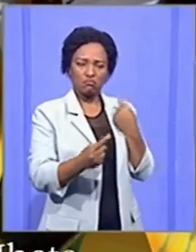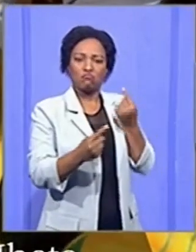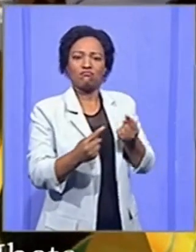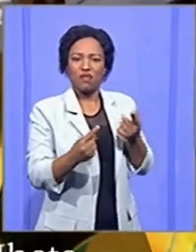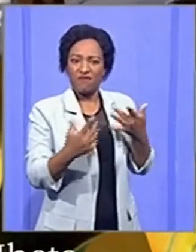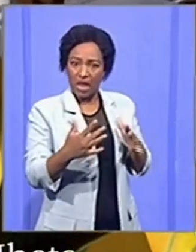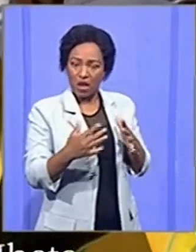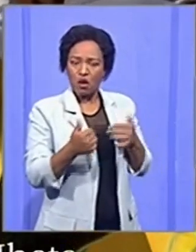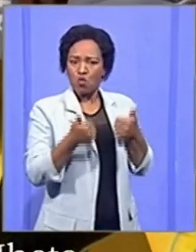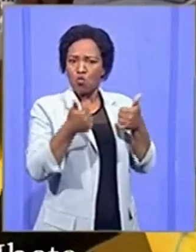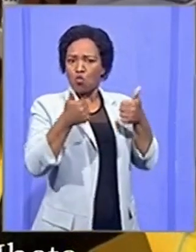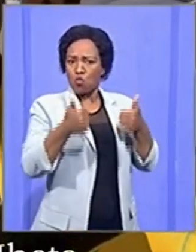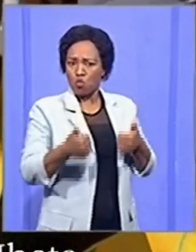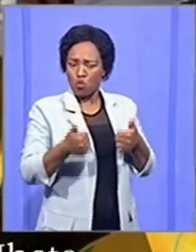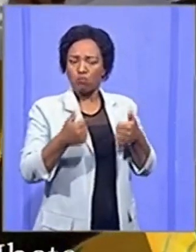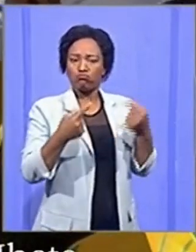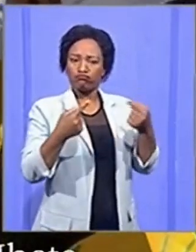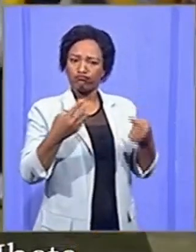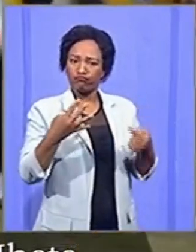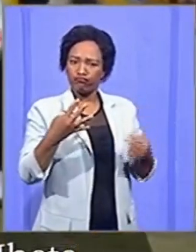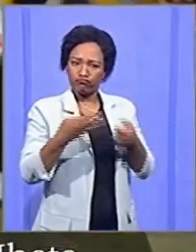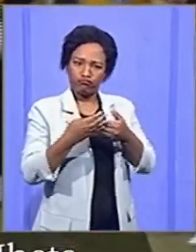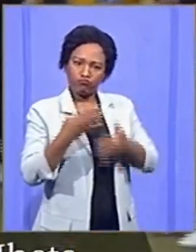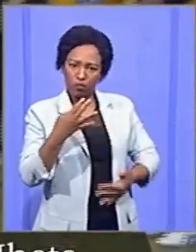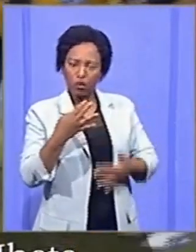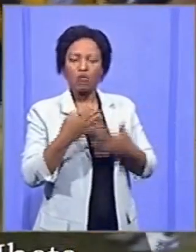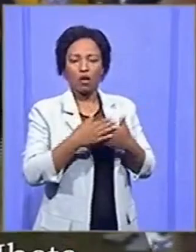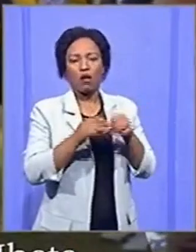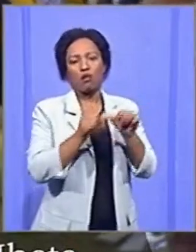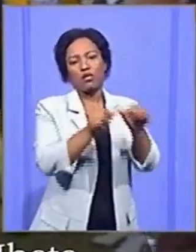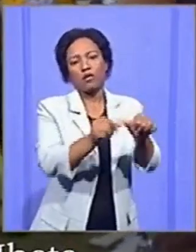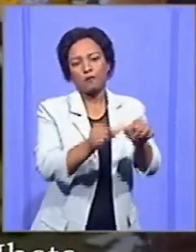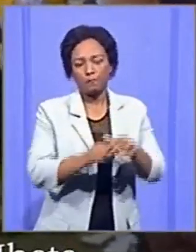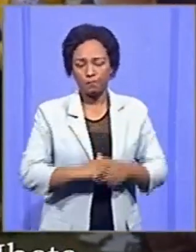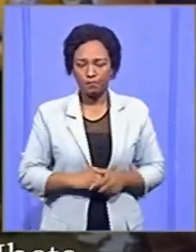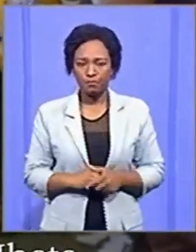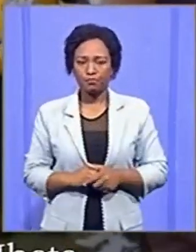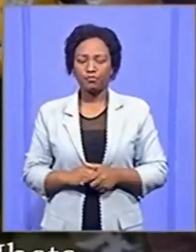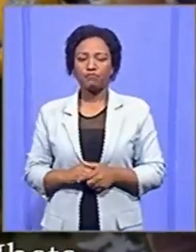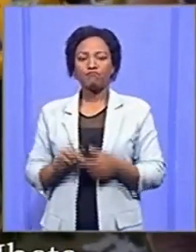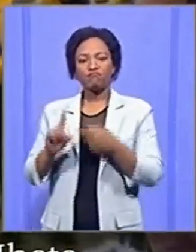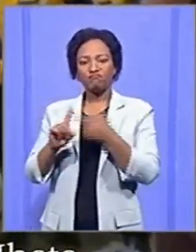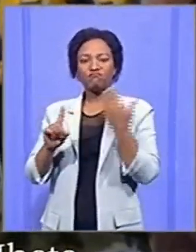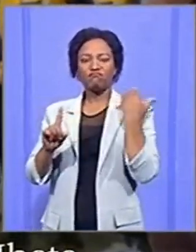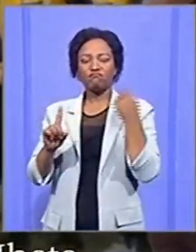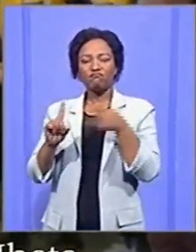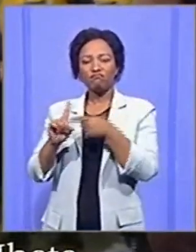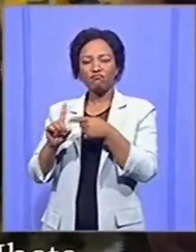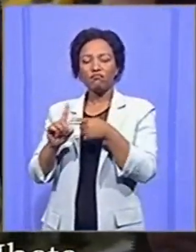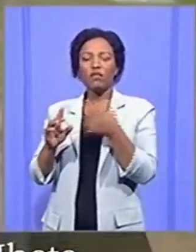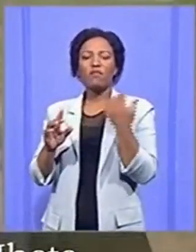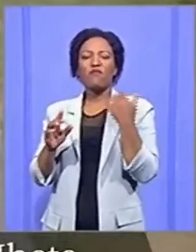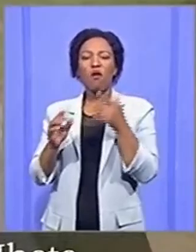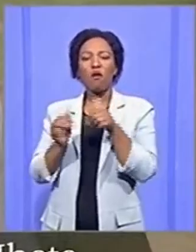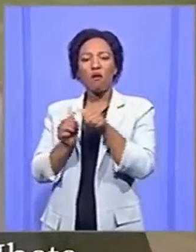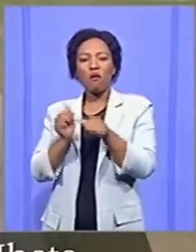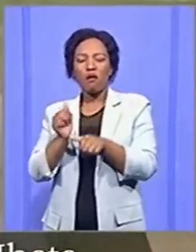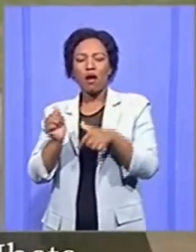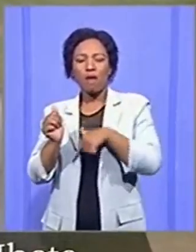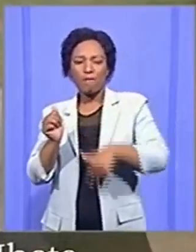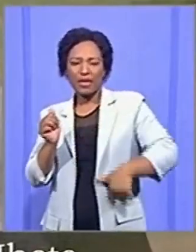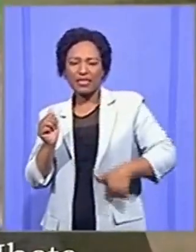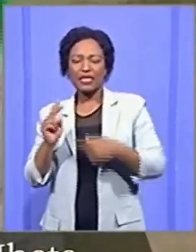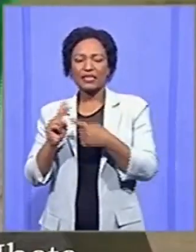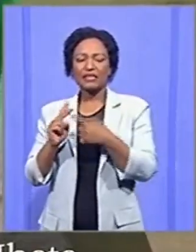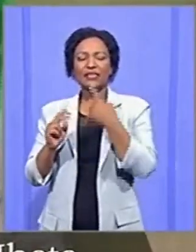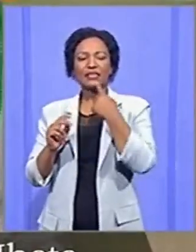of very good work was done. Musa Khotla yo wa maloba yo eneng e le gape motlatsa mopresidente wa naga wa amogetse